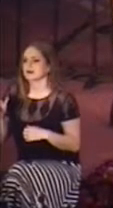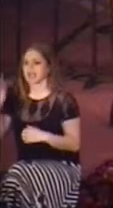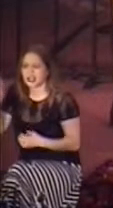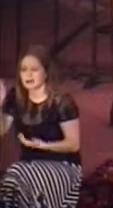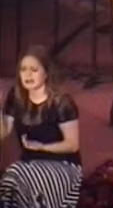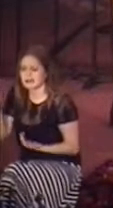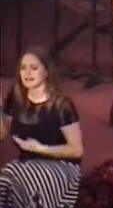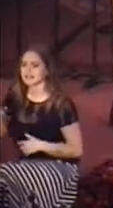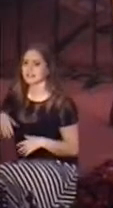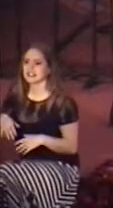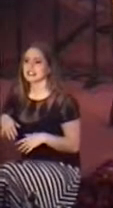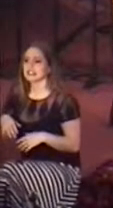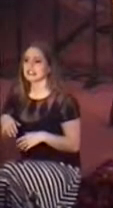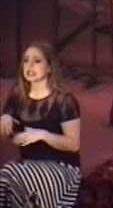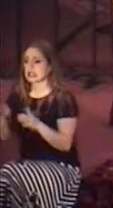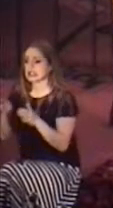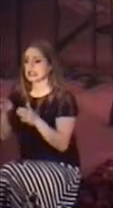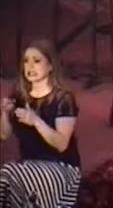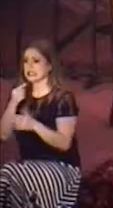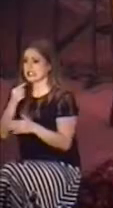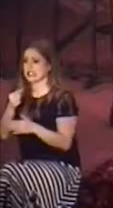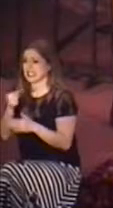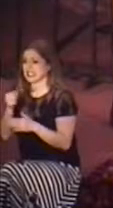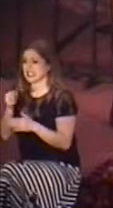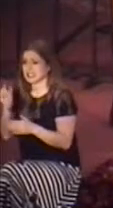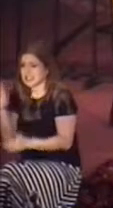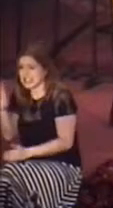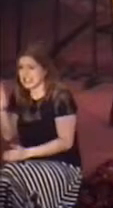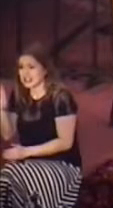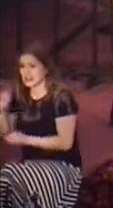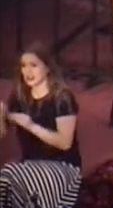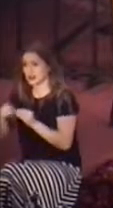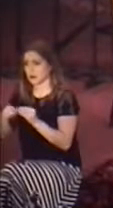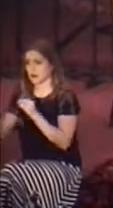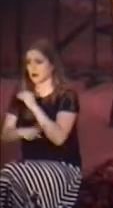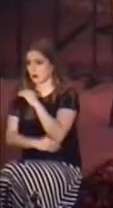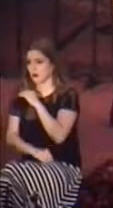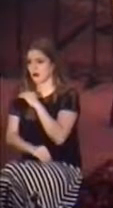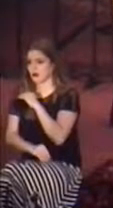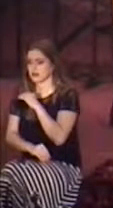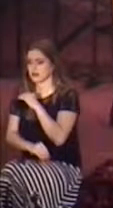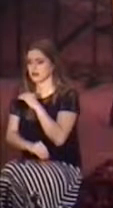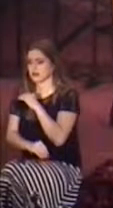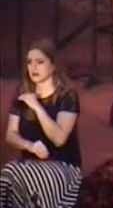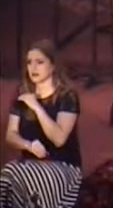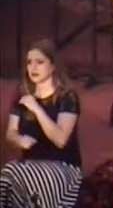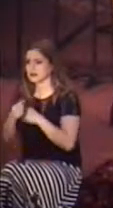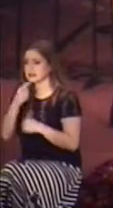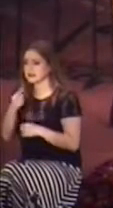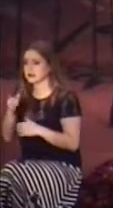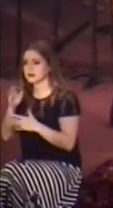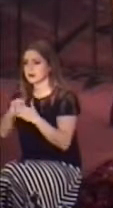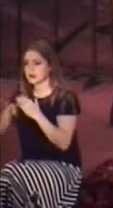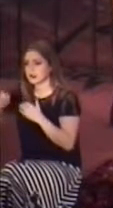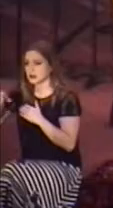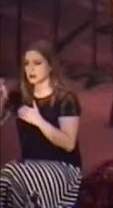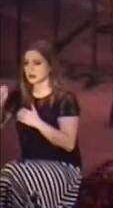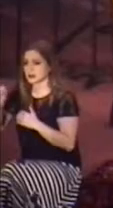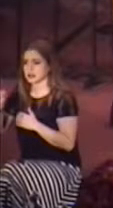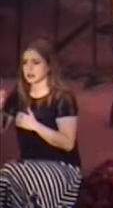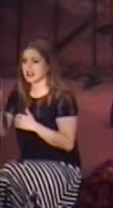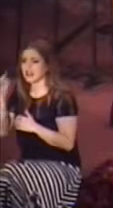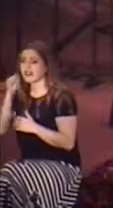said very, very little about the poor. As a matter of fact, when it was mentioned in the context of Judas, who was